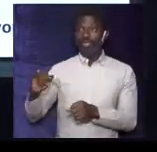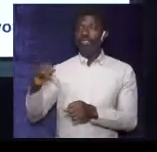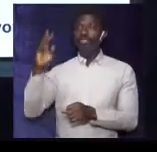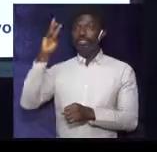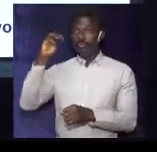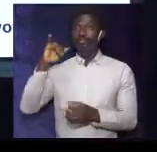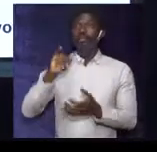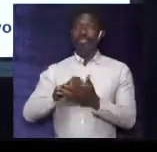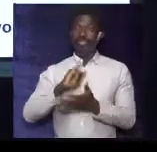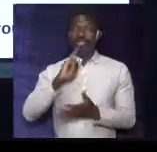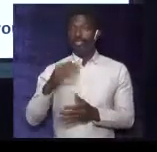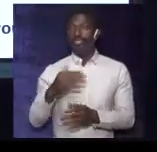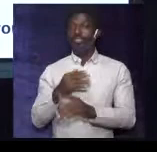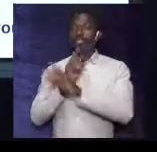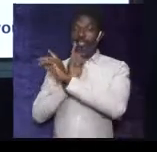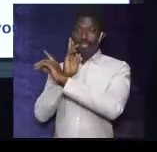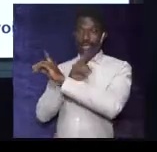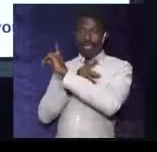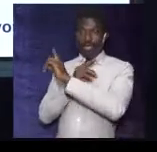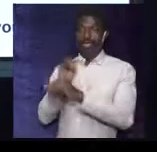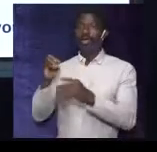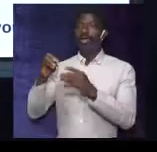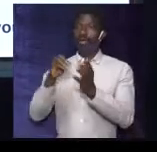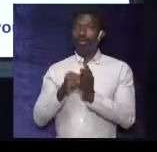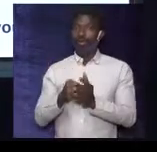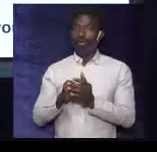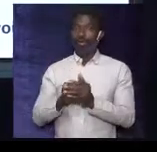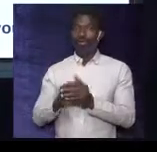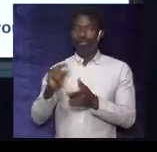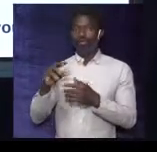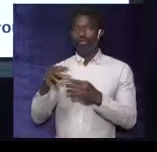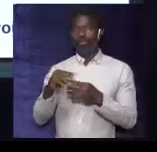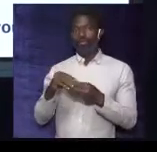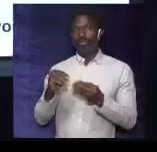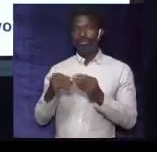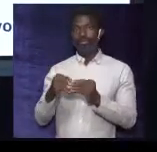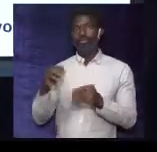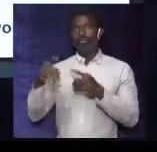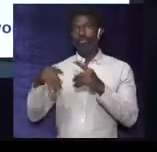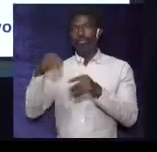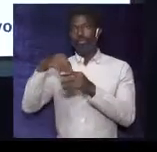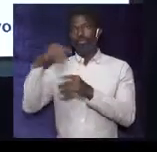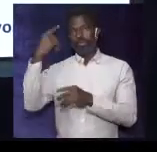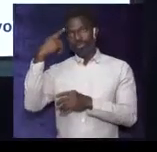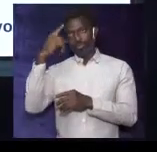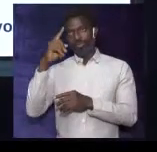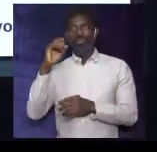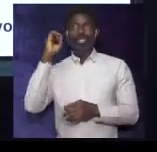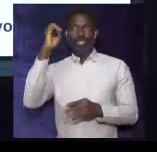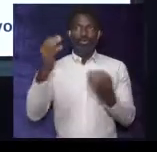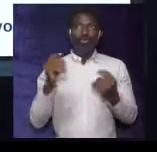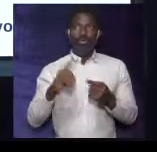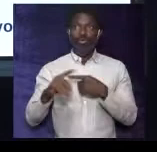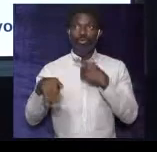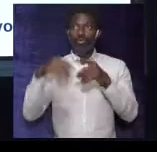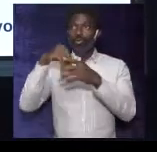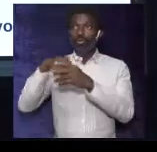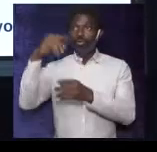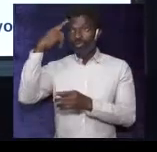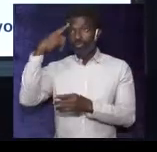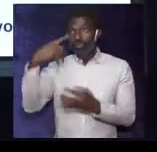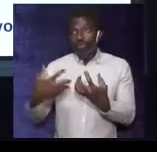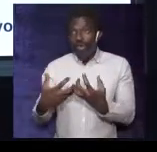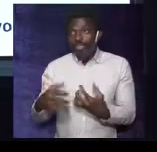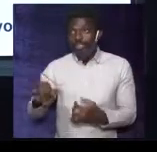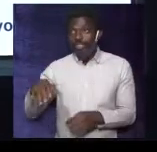before getting him. That's my own sentence. Go in for. He wants to go